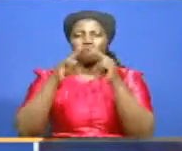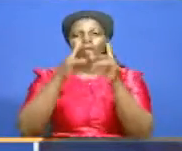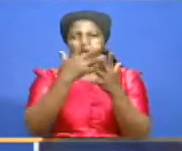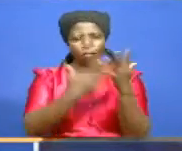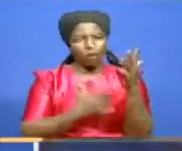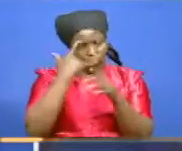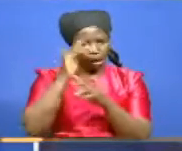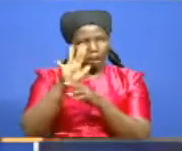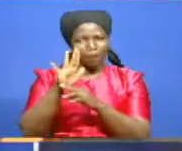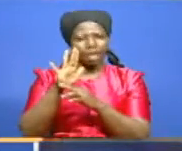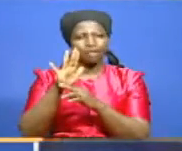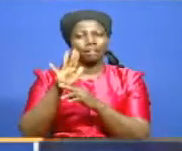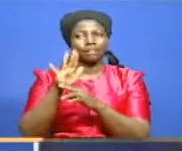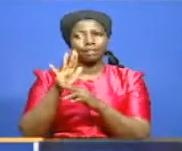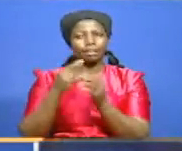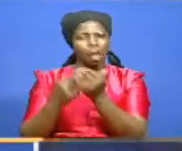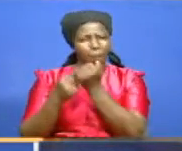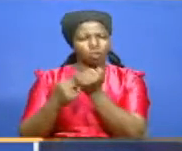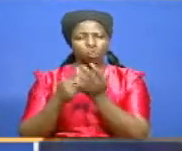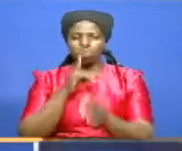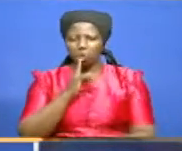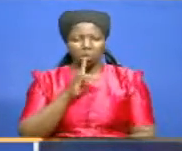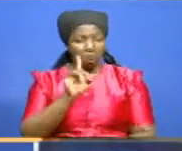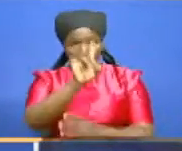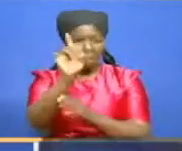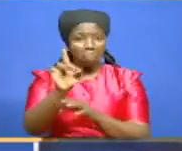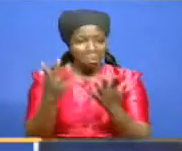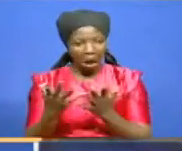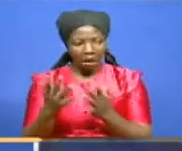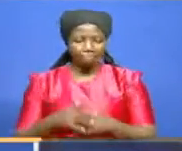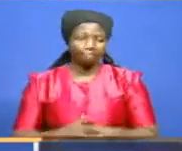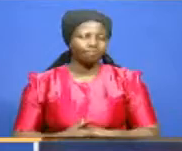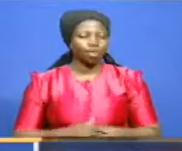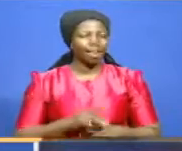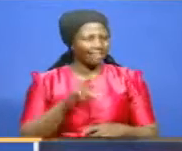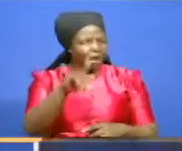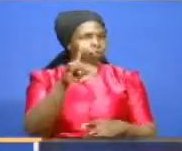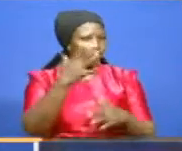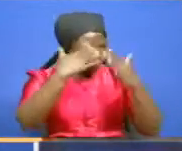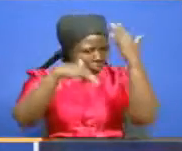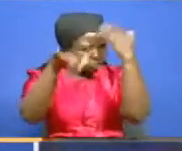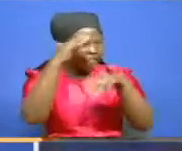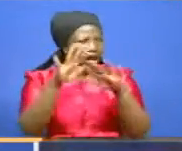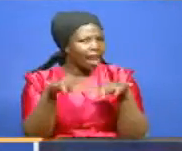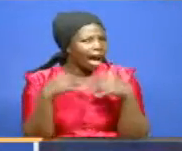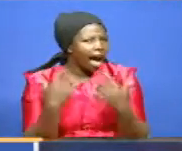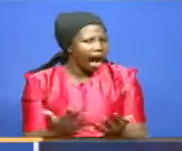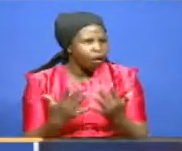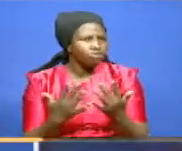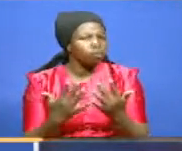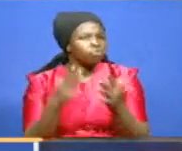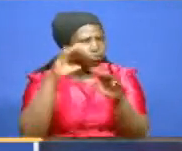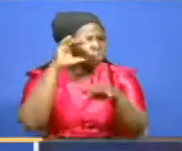spouses. So the question is, how did they qualify to be shortlisted for the